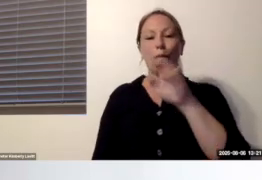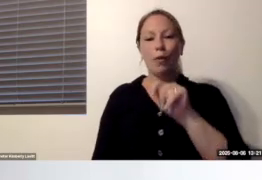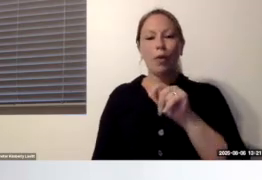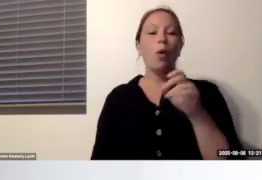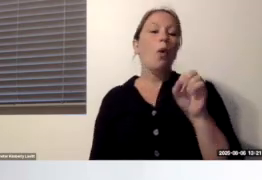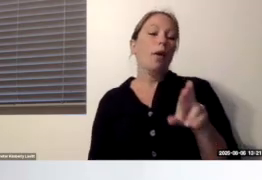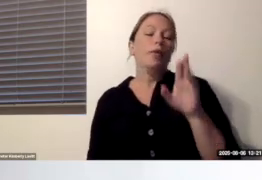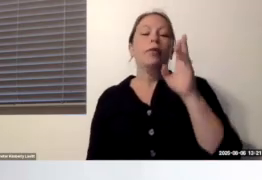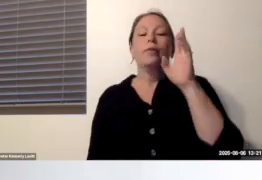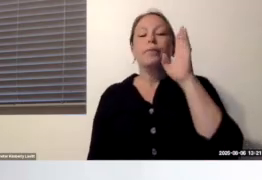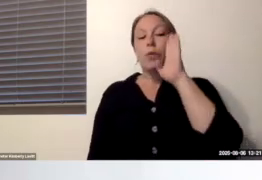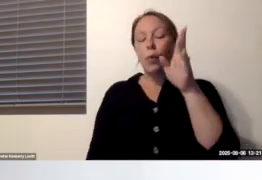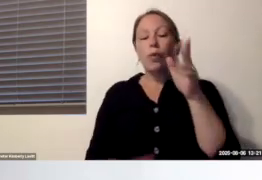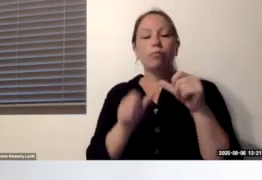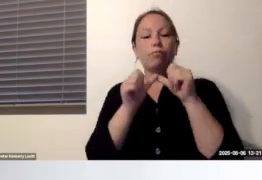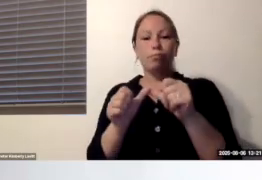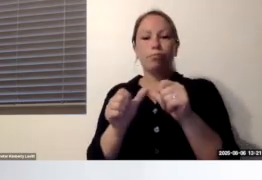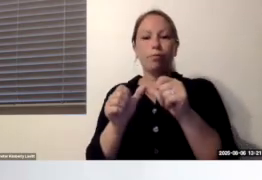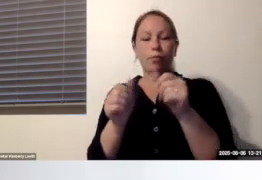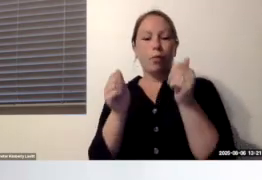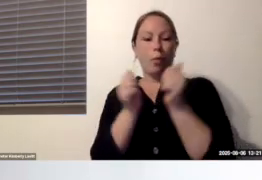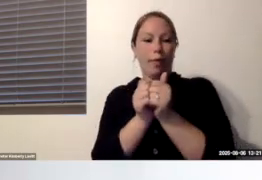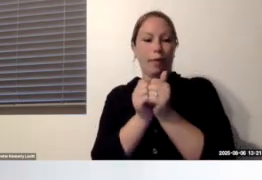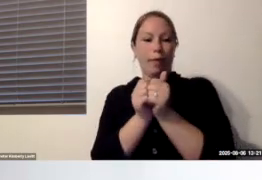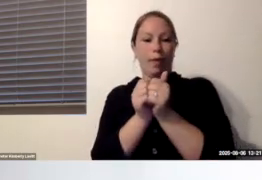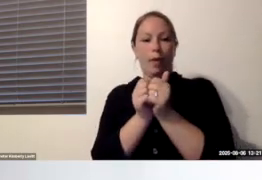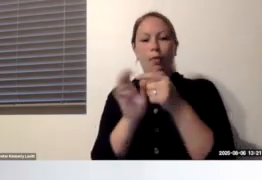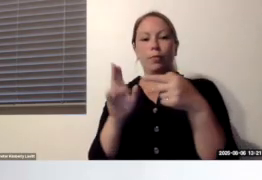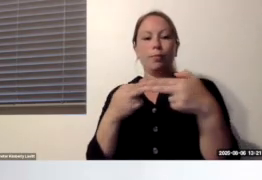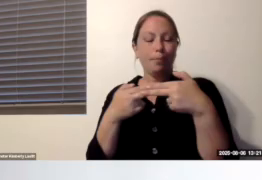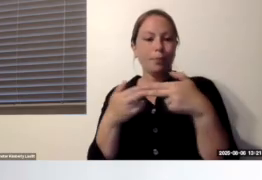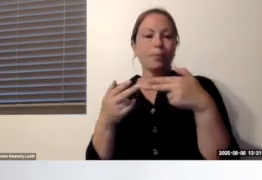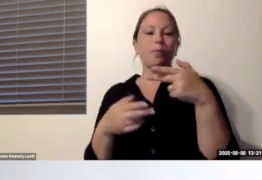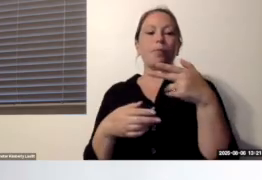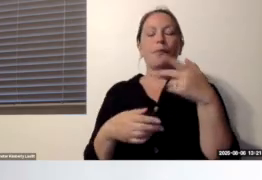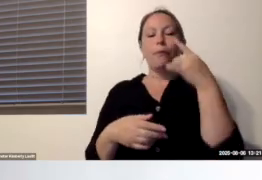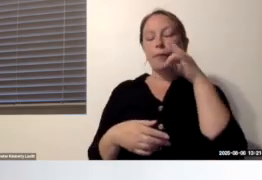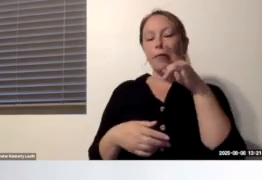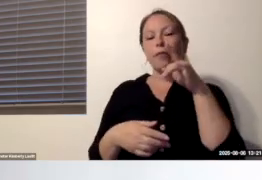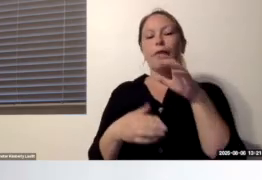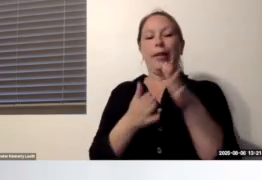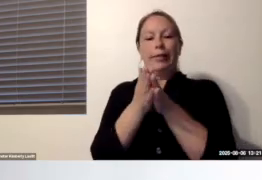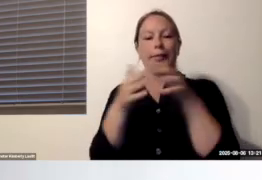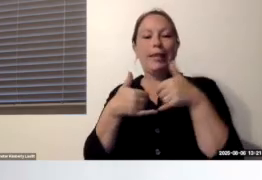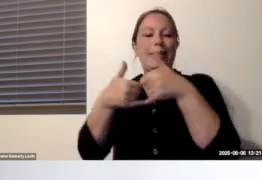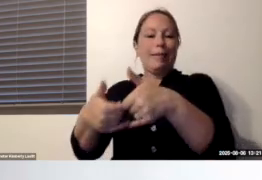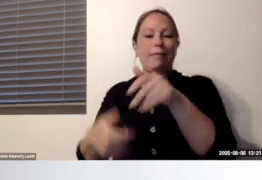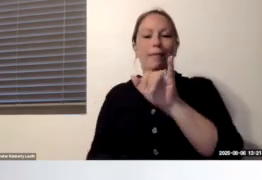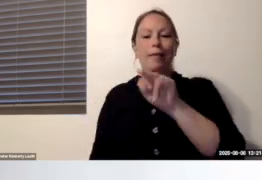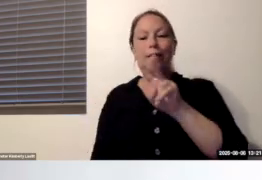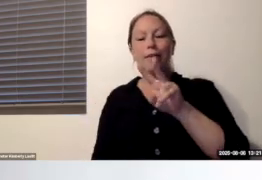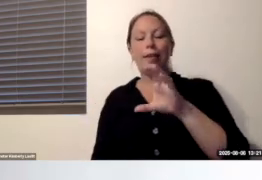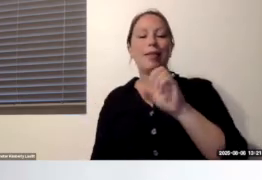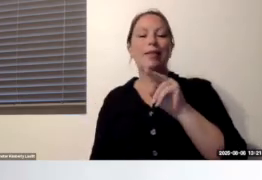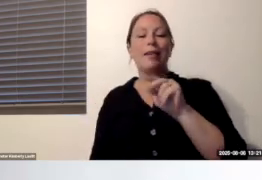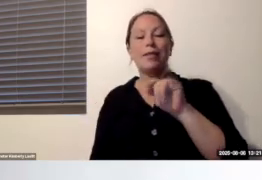going to continue with our presentation, and next we'll be discussing the individual mobility incentive projects, which are also known as the light duty vehicle